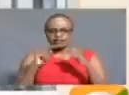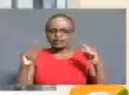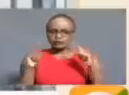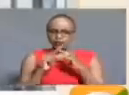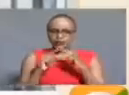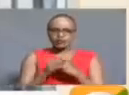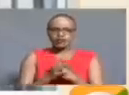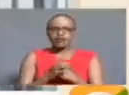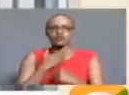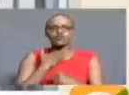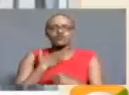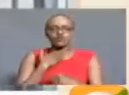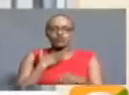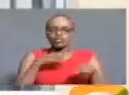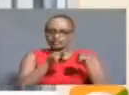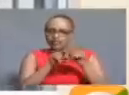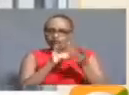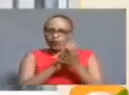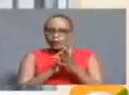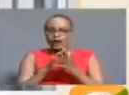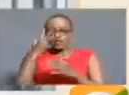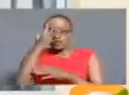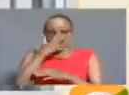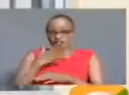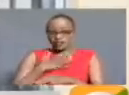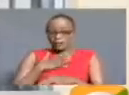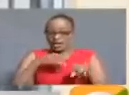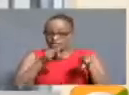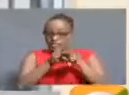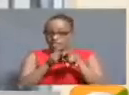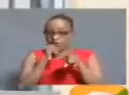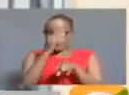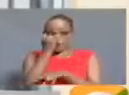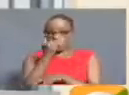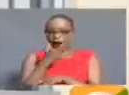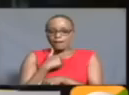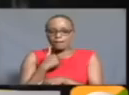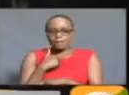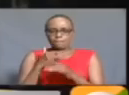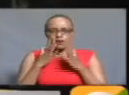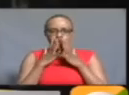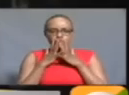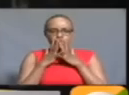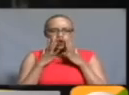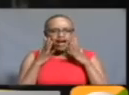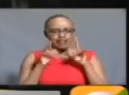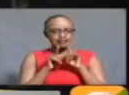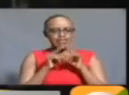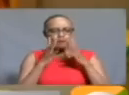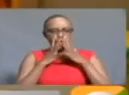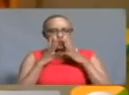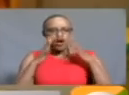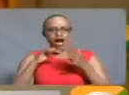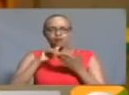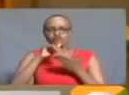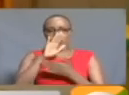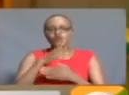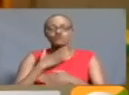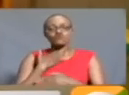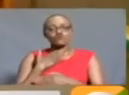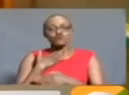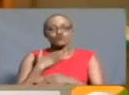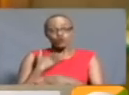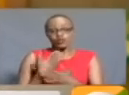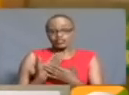I wanted to like look like my face because I was so smooth and lighter, and I wanted it to be